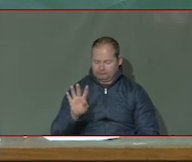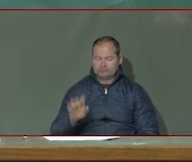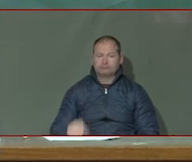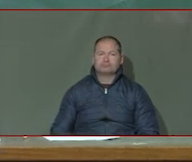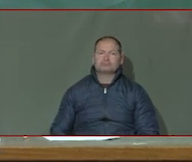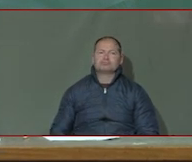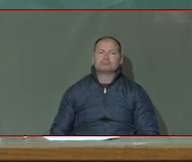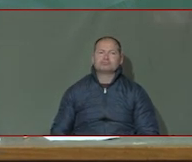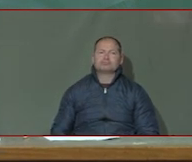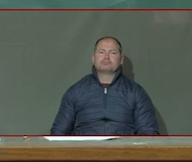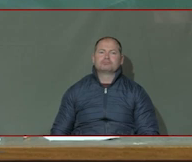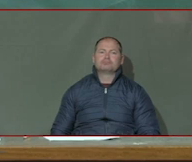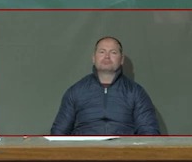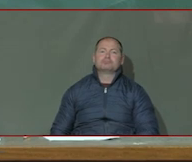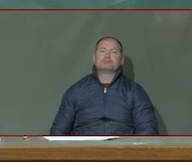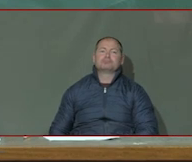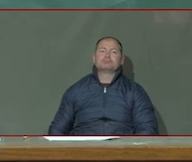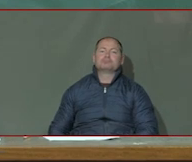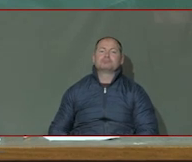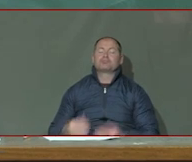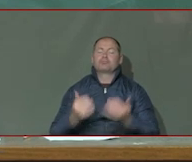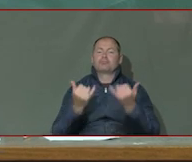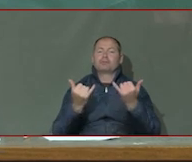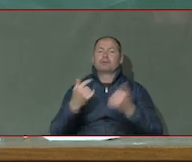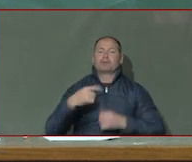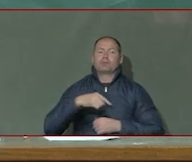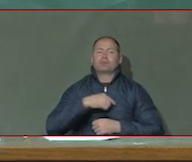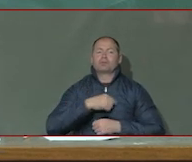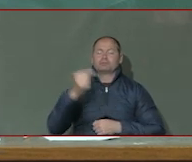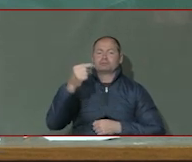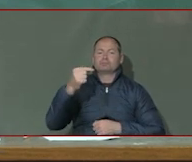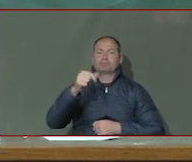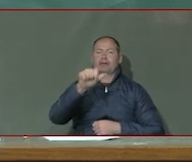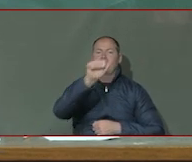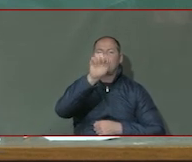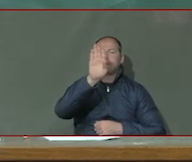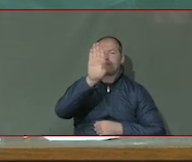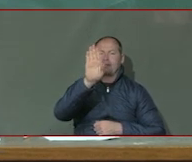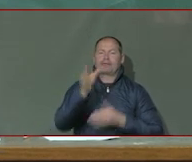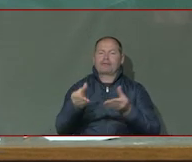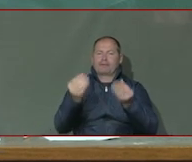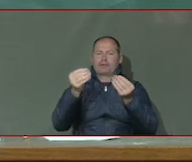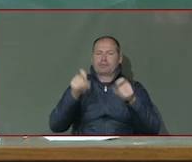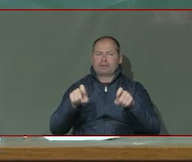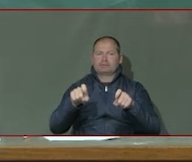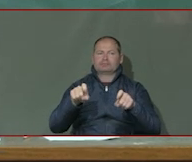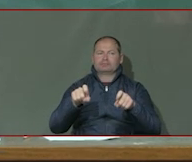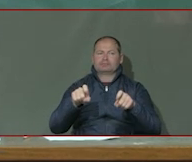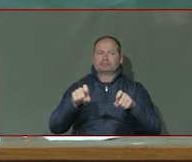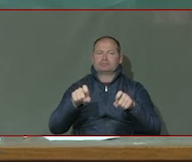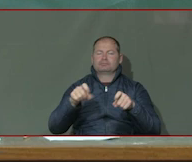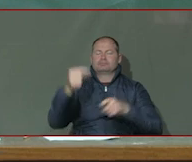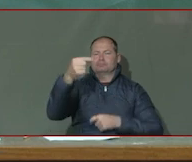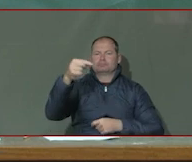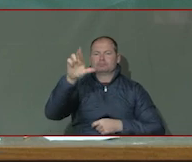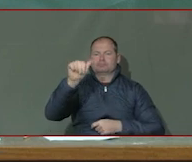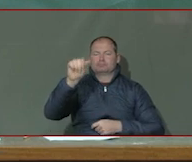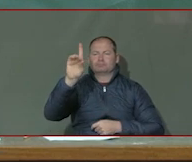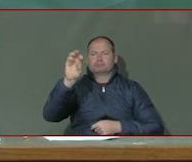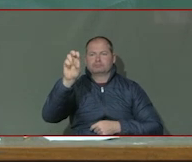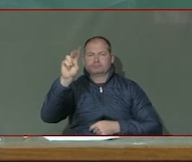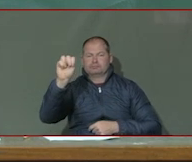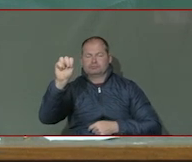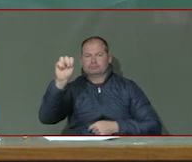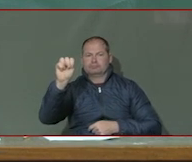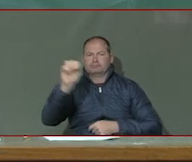3.1.2, here we got to determine the gradient of AB. Now people, the gradient of AB is the